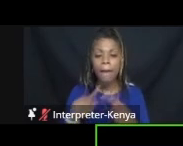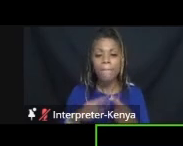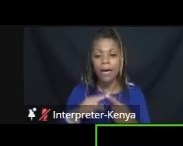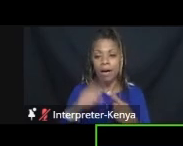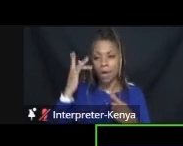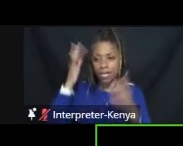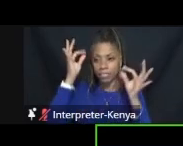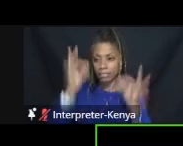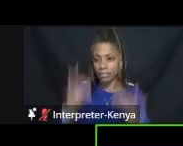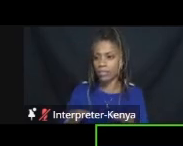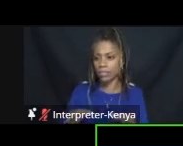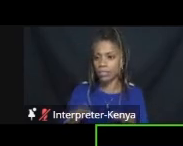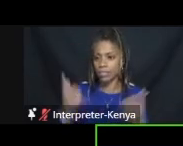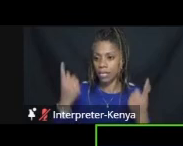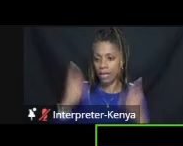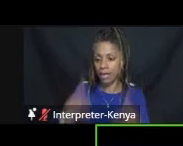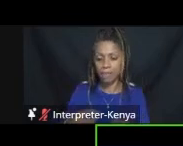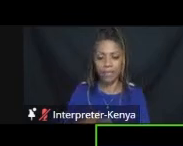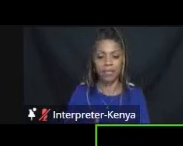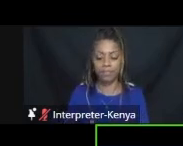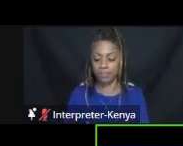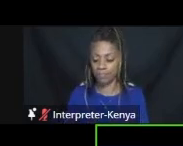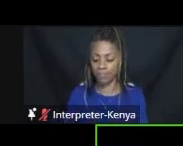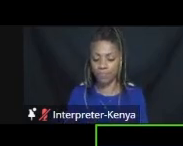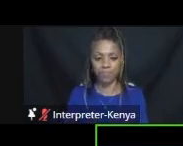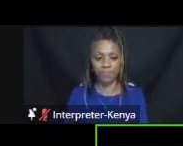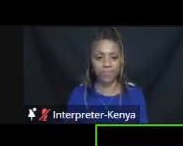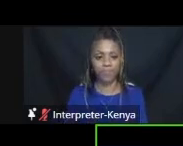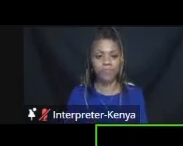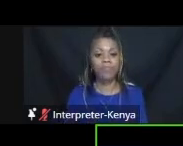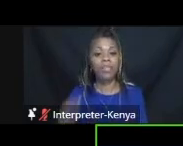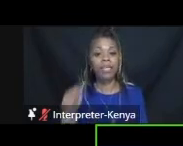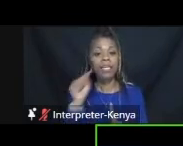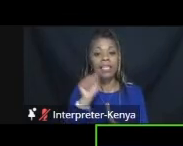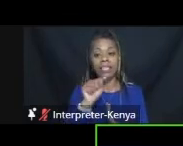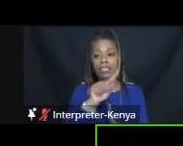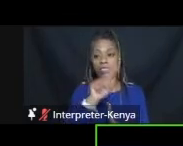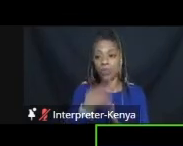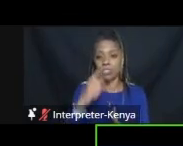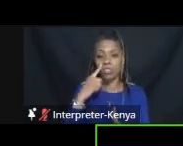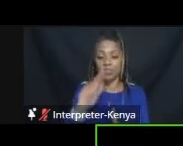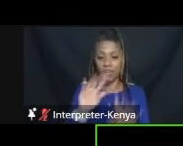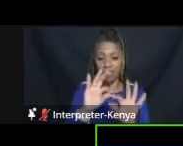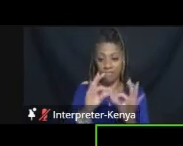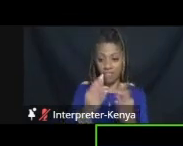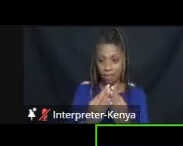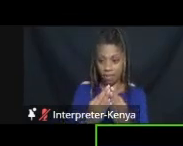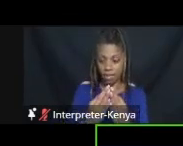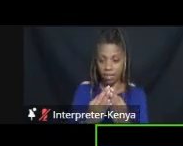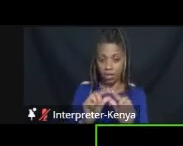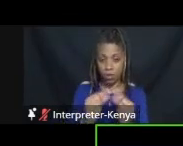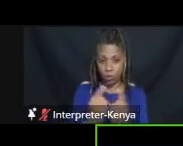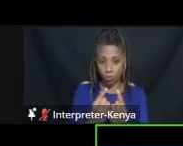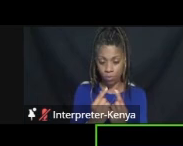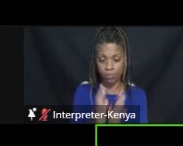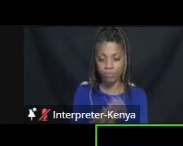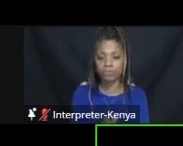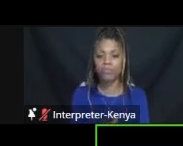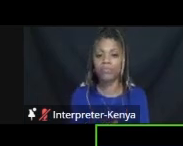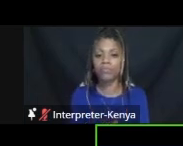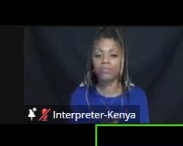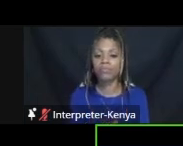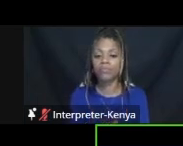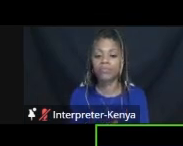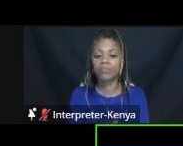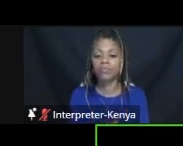example, we have this question for the family group. And family group, even before I begin, I just want to acknowledge you all have a lot